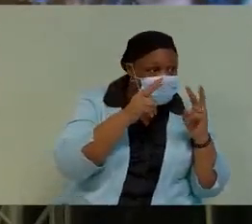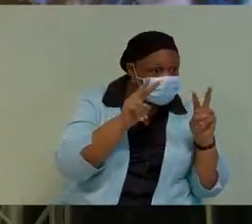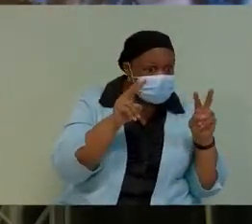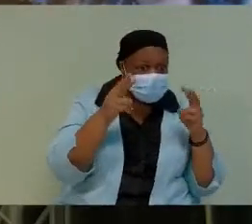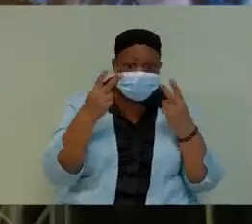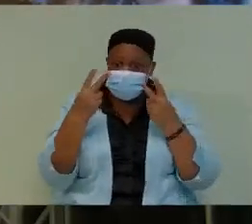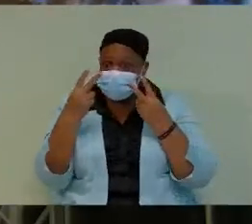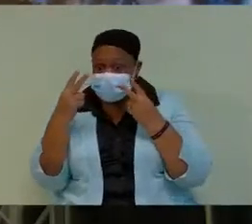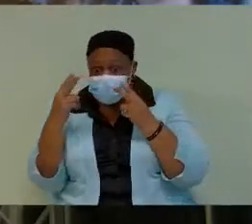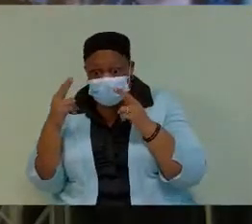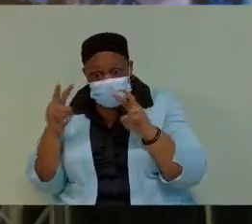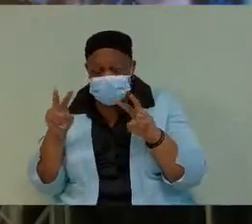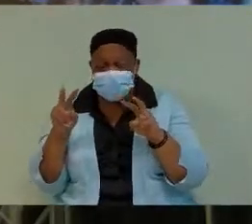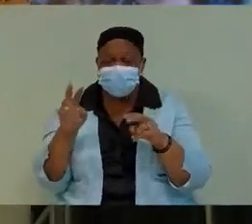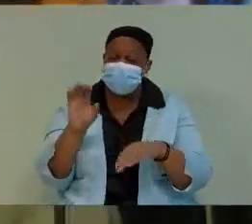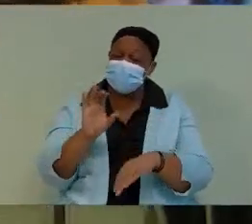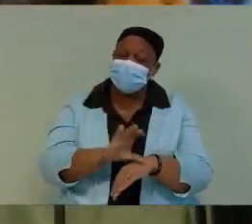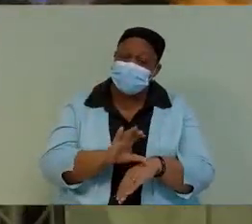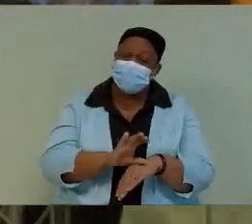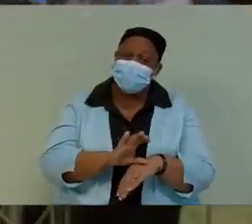I'll leave it at that.